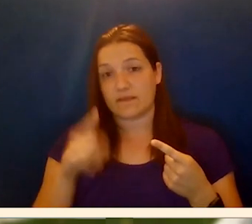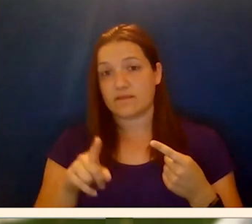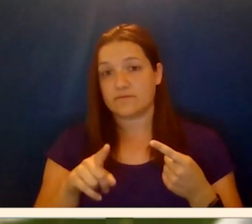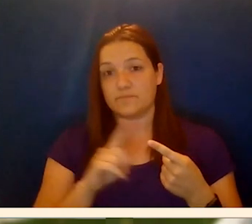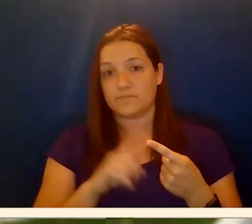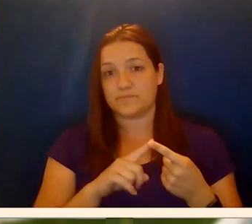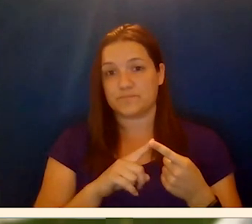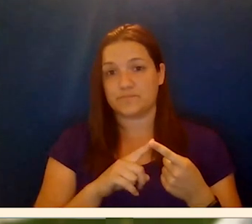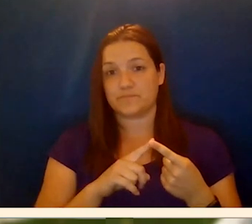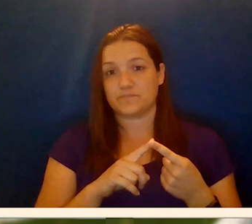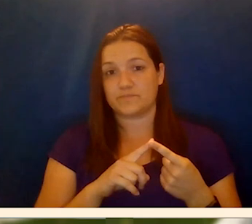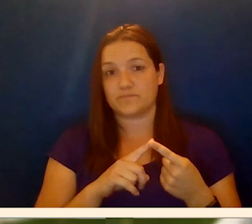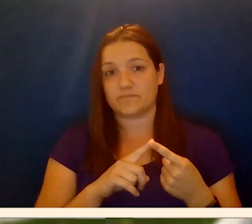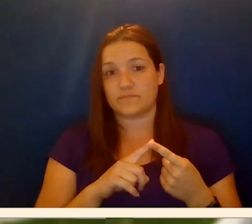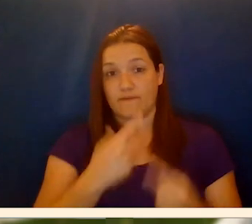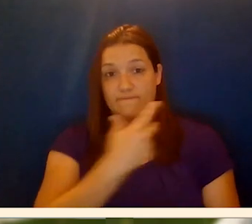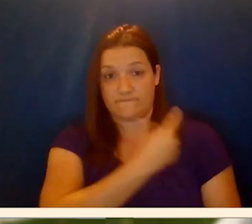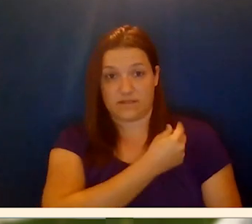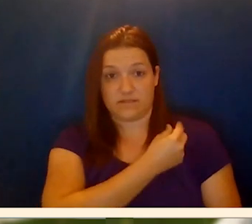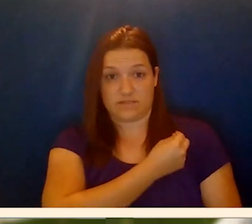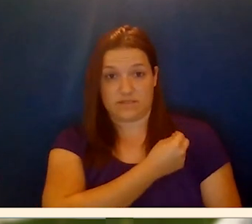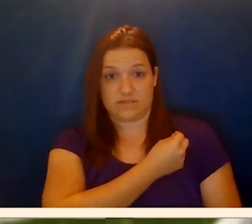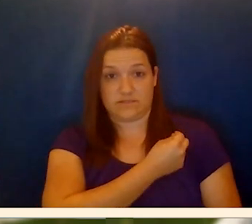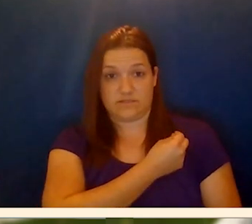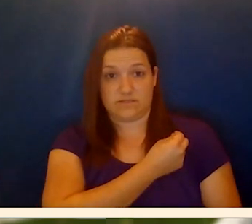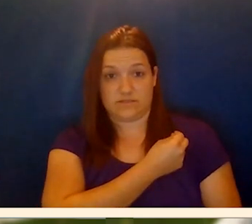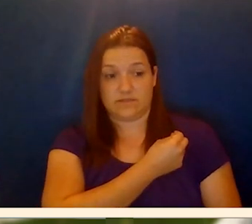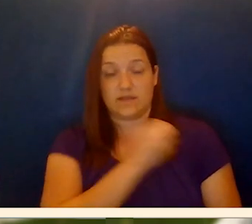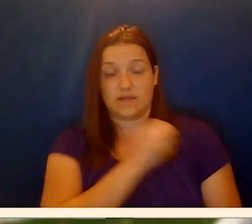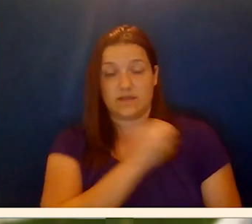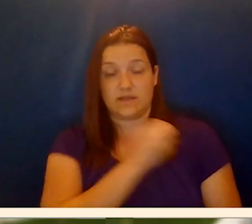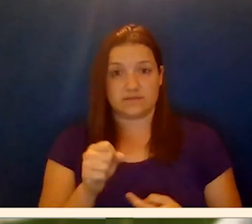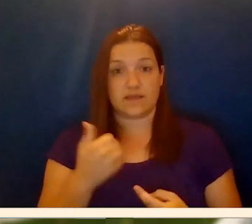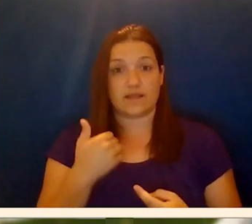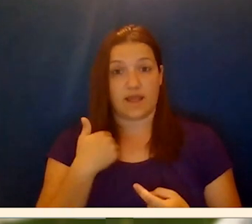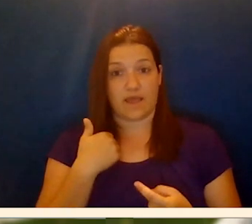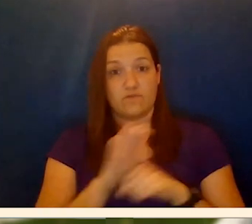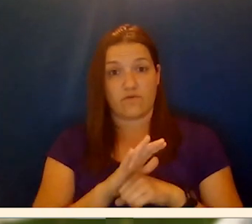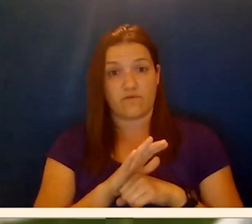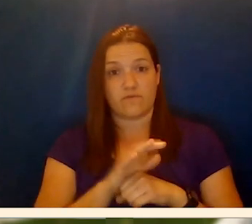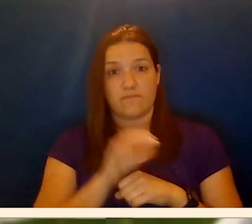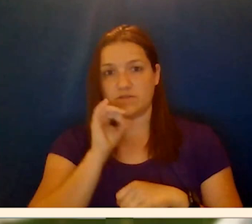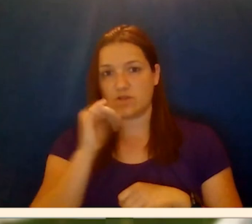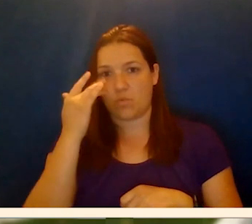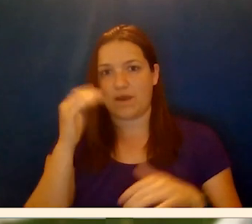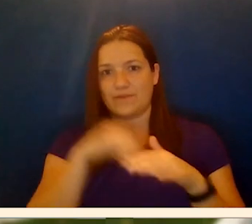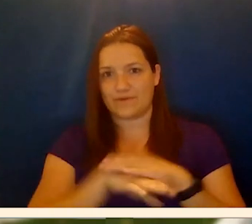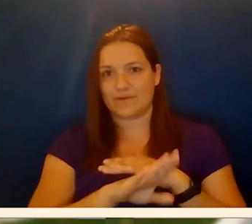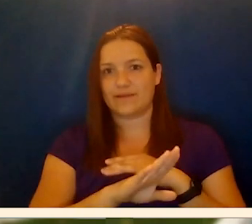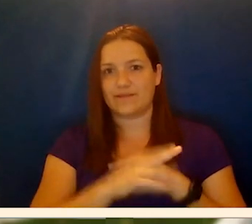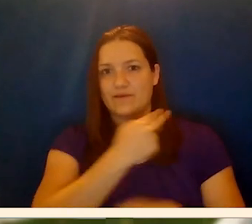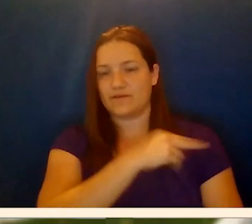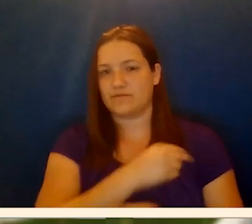vaccinated and they have COVID, but that's not why they're in the hospital. They're in the hospital for something